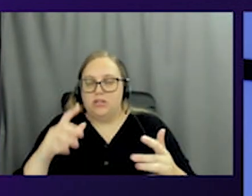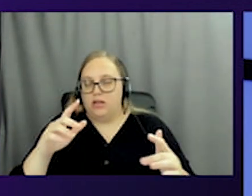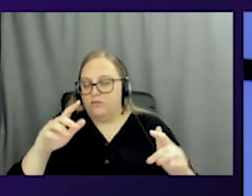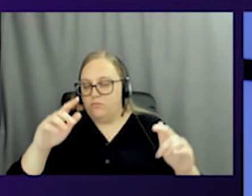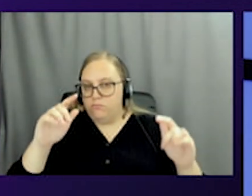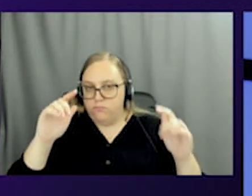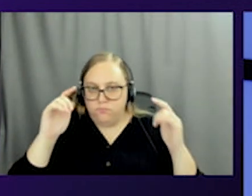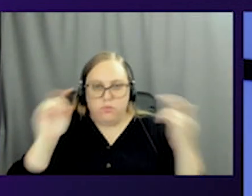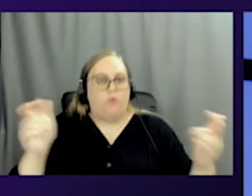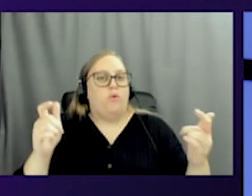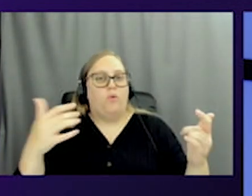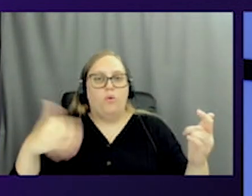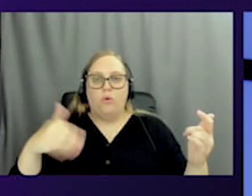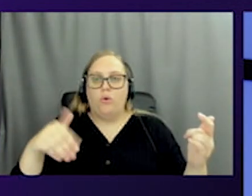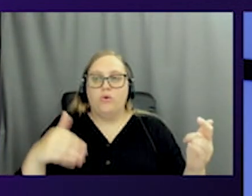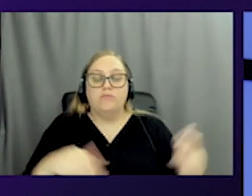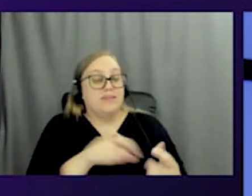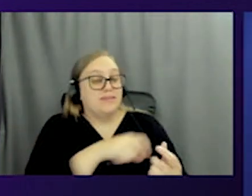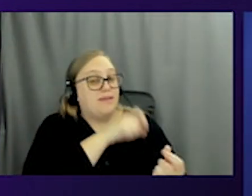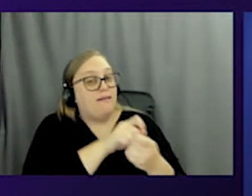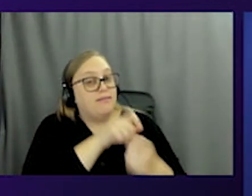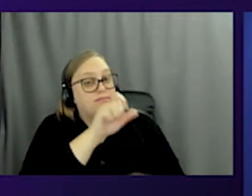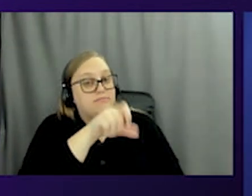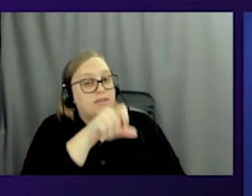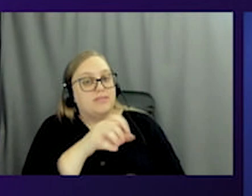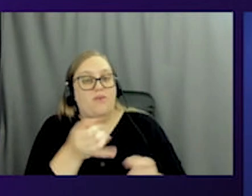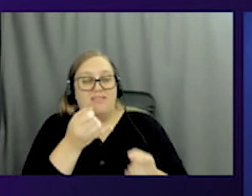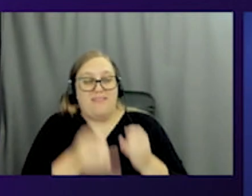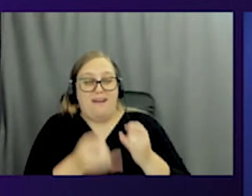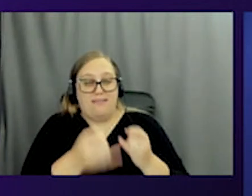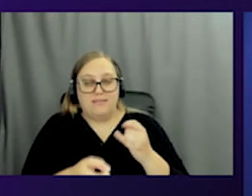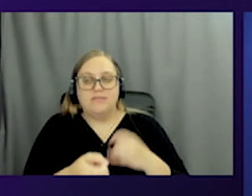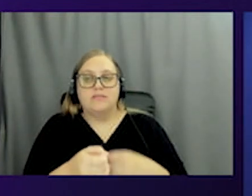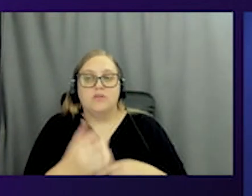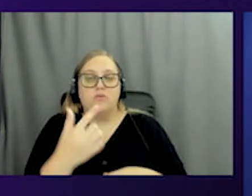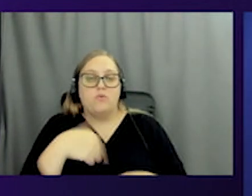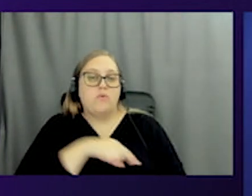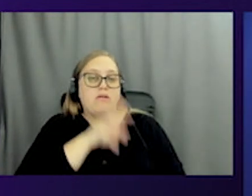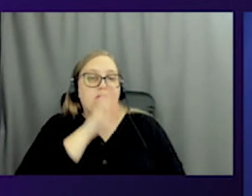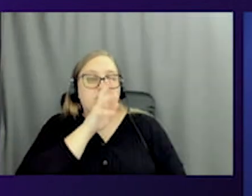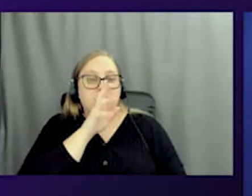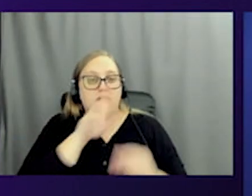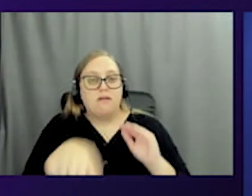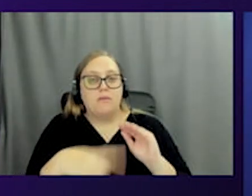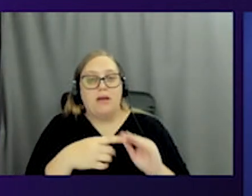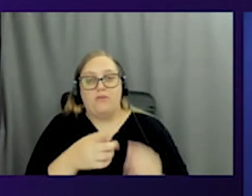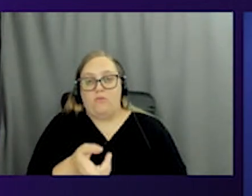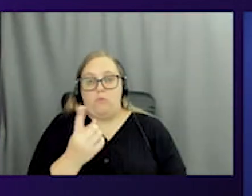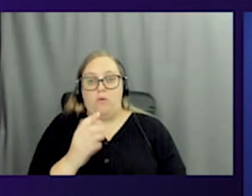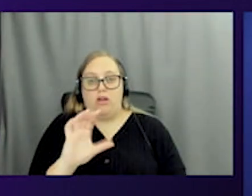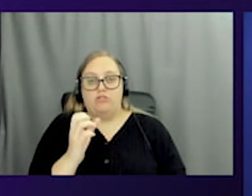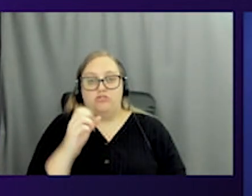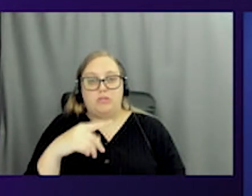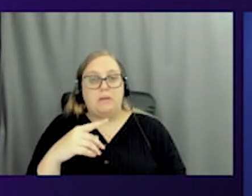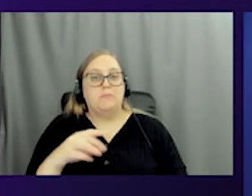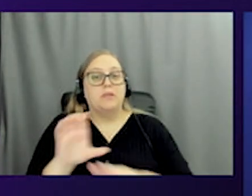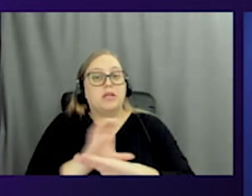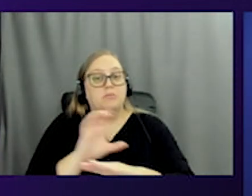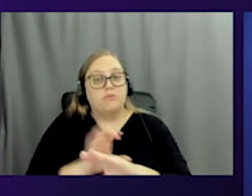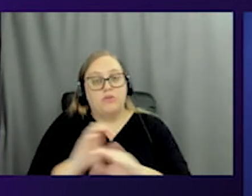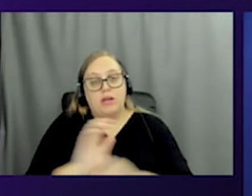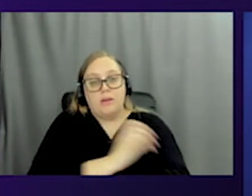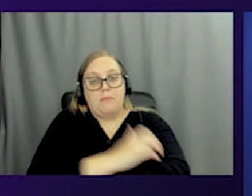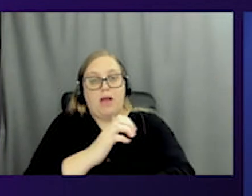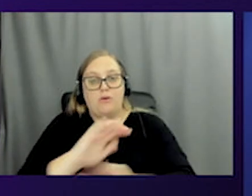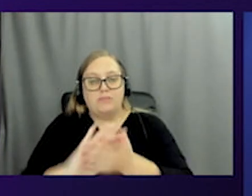great. Yeah, exactly. And lastly, I think that's also, we talk about on a single chip that computing power has been constrained, right? So